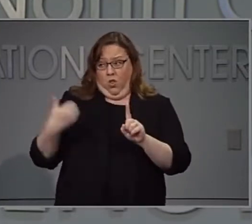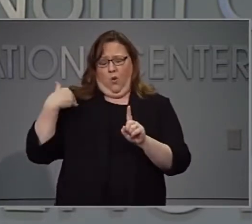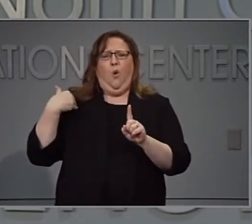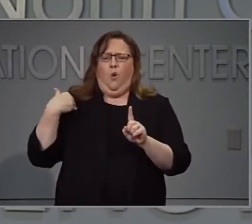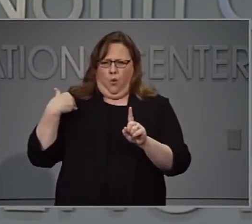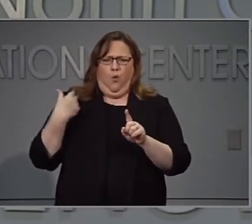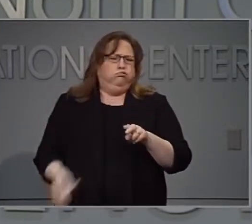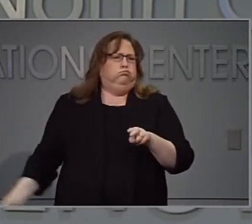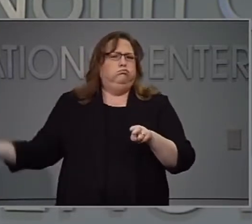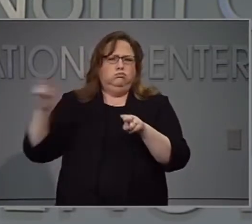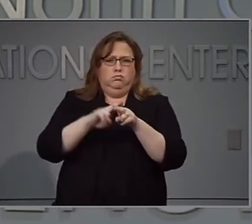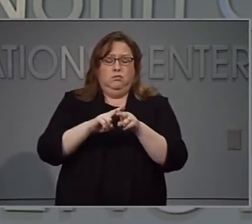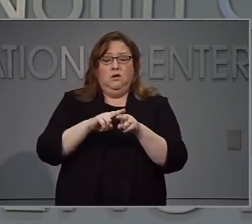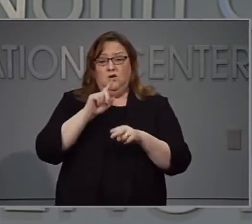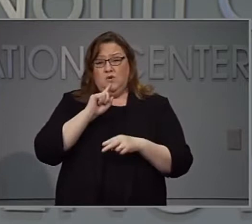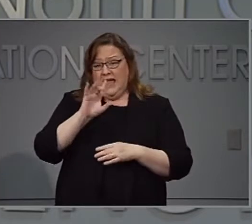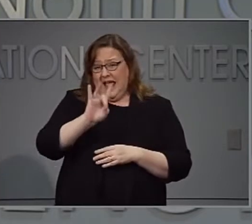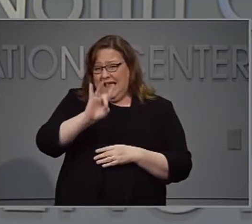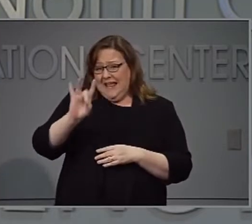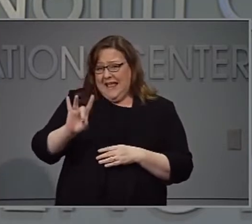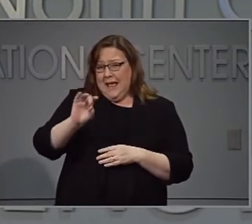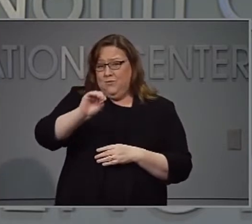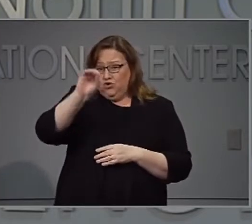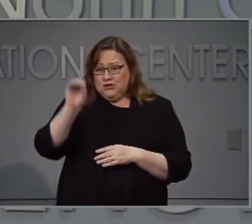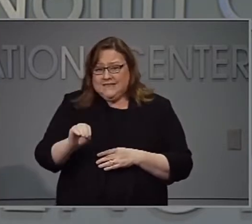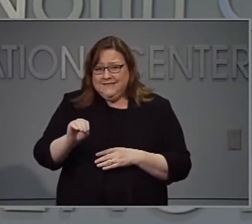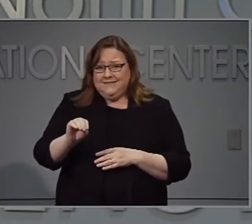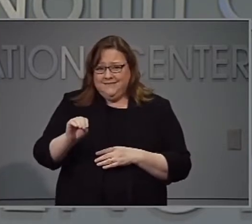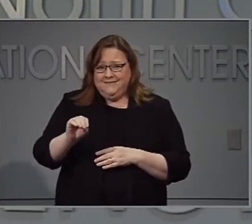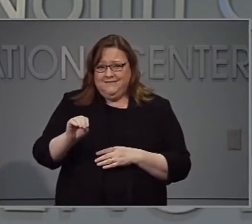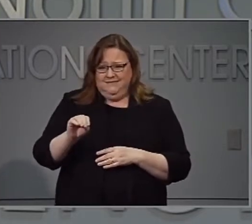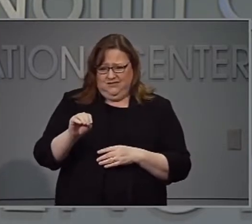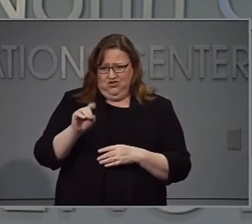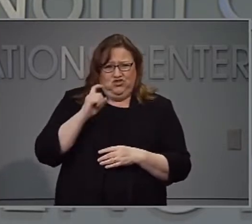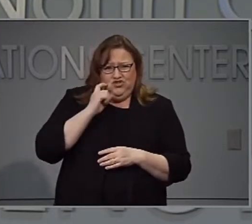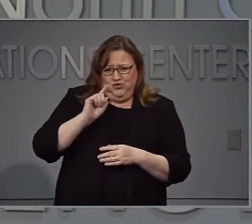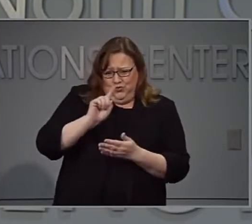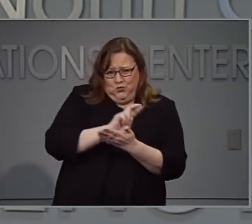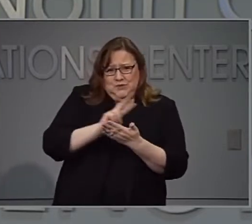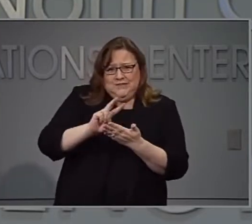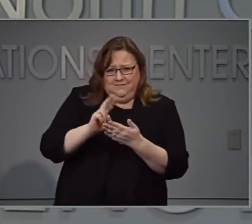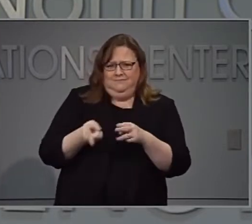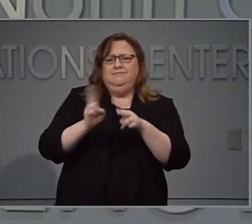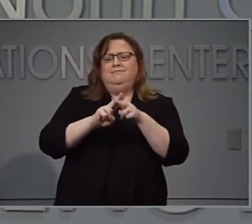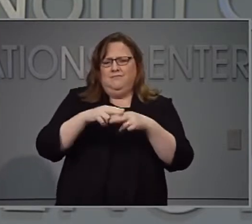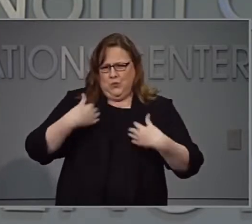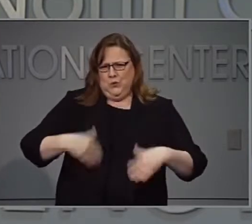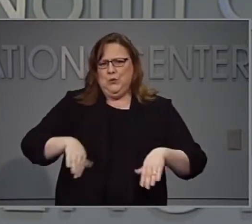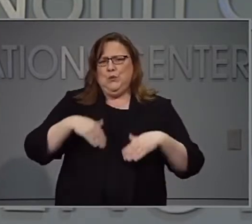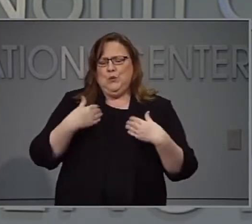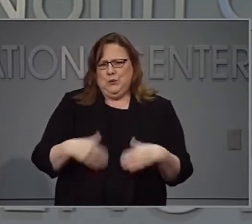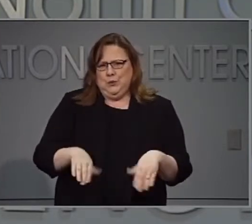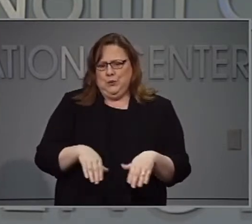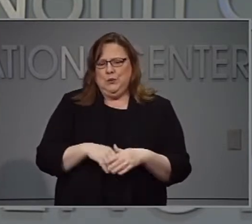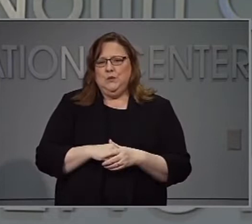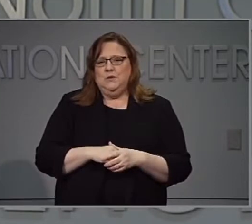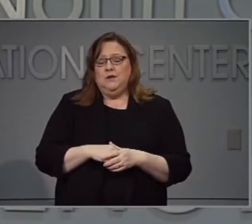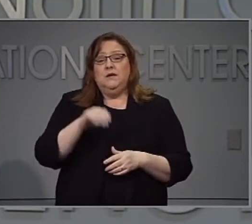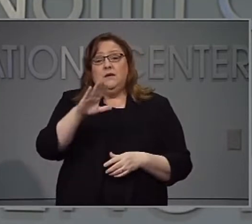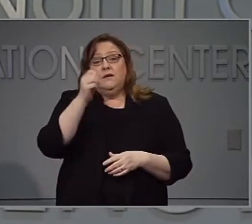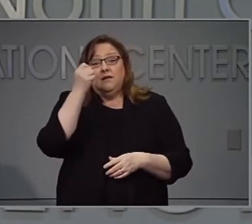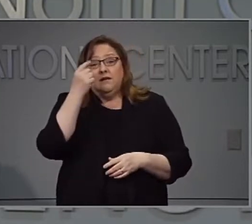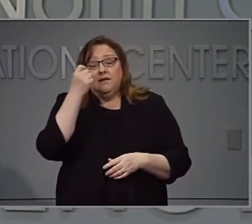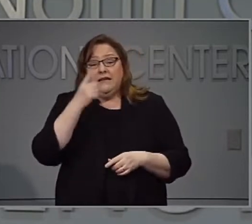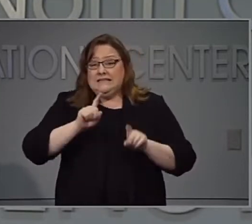state has increased by 88% over the last 2 weeks. But we need testing to